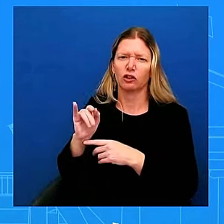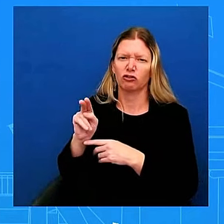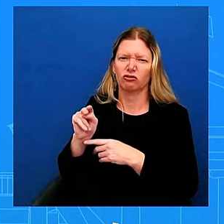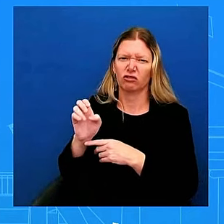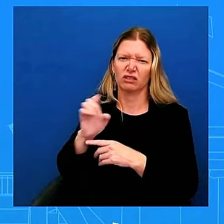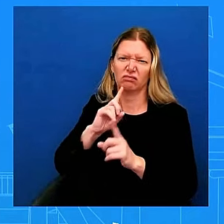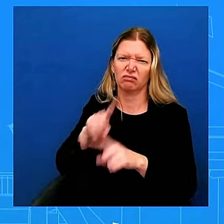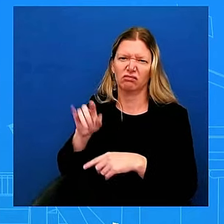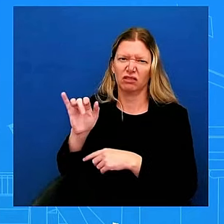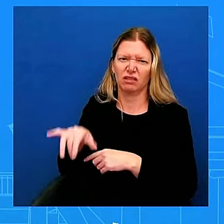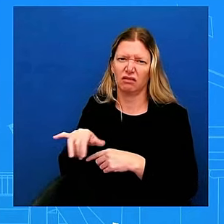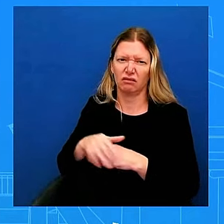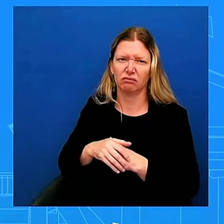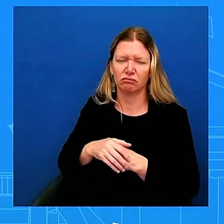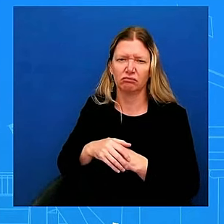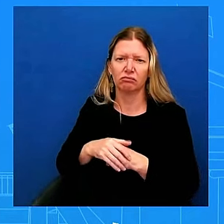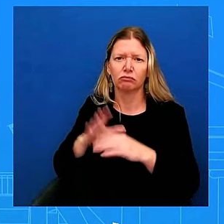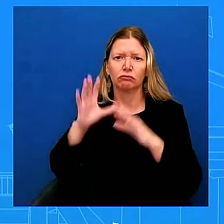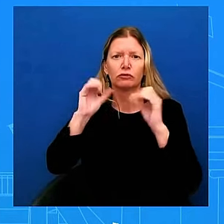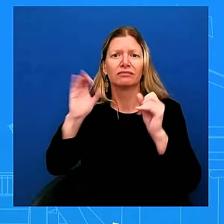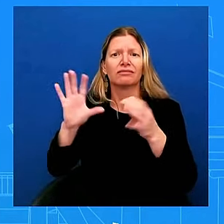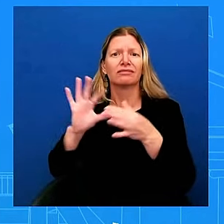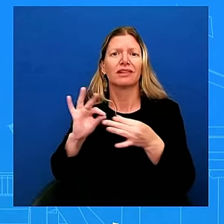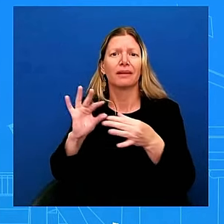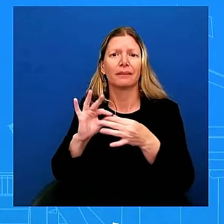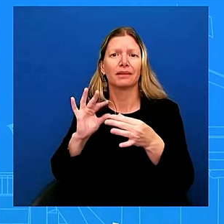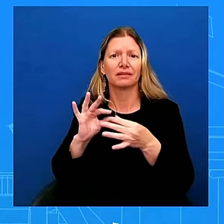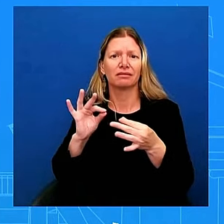that we need to tamp down in this country is